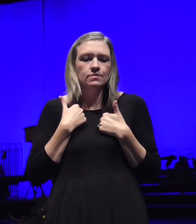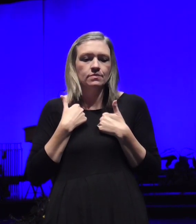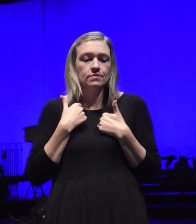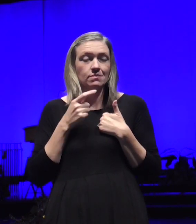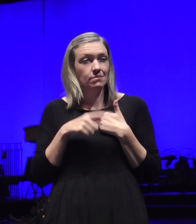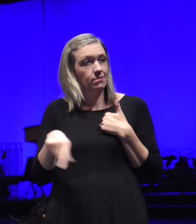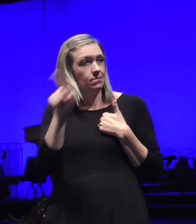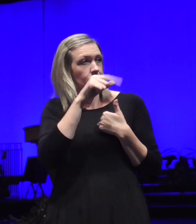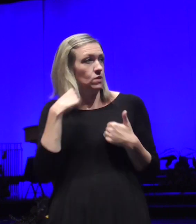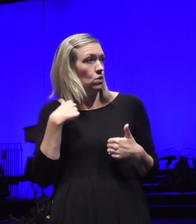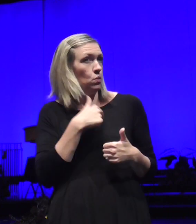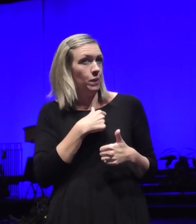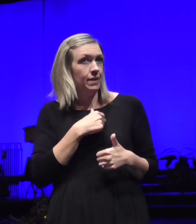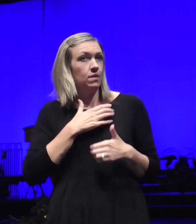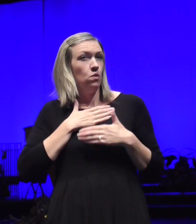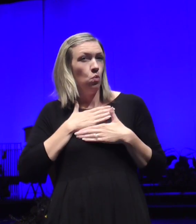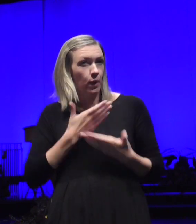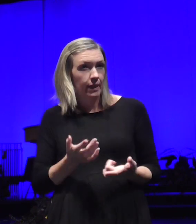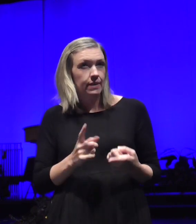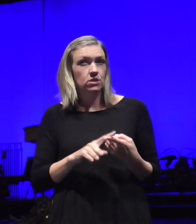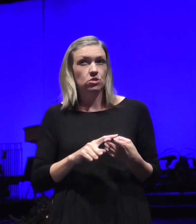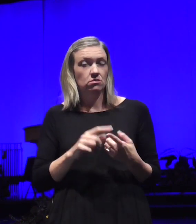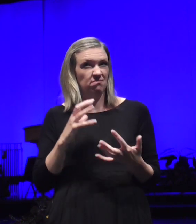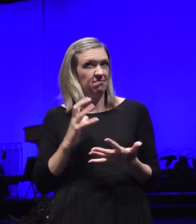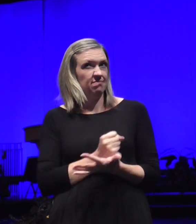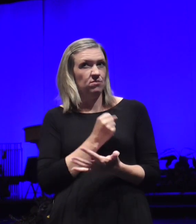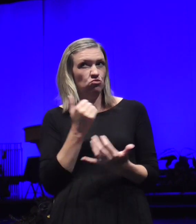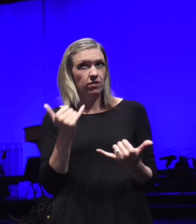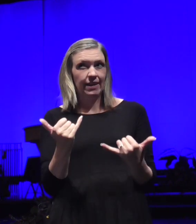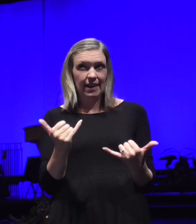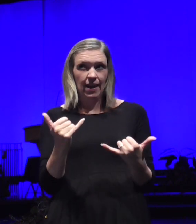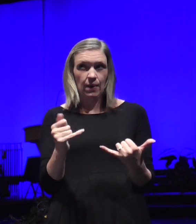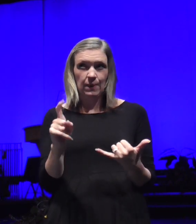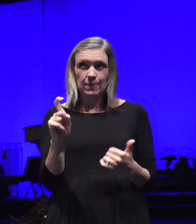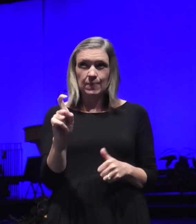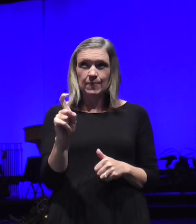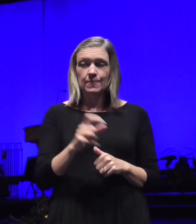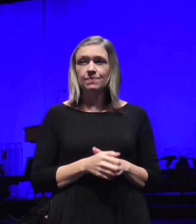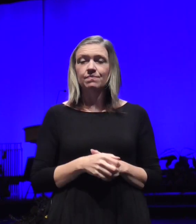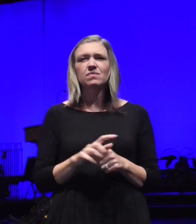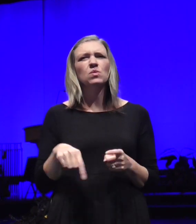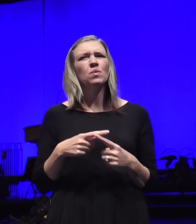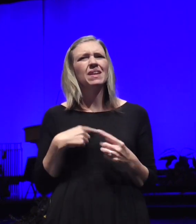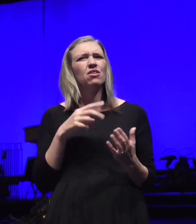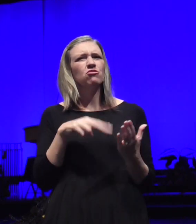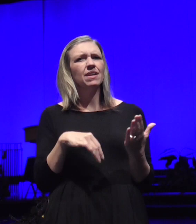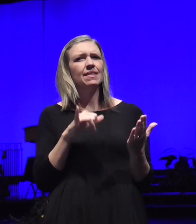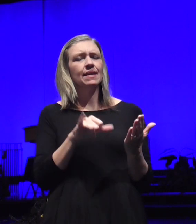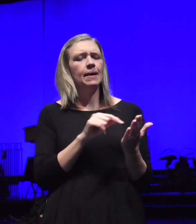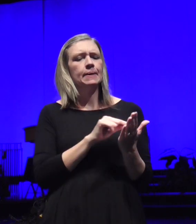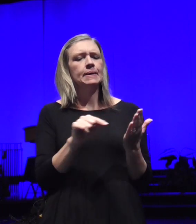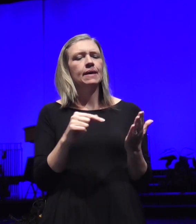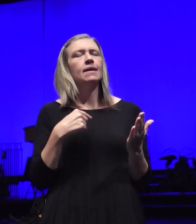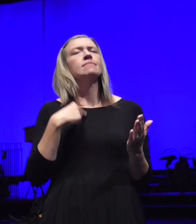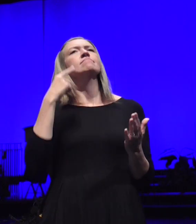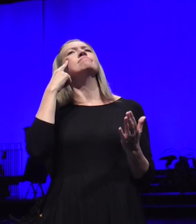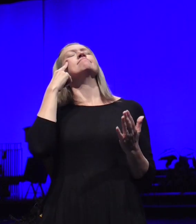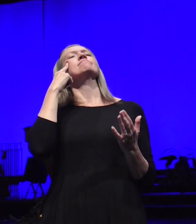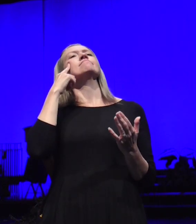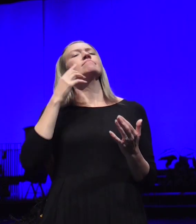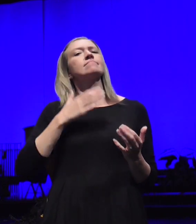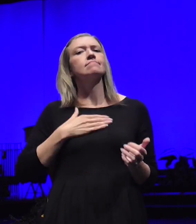Are we willing to live that right now? When I found that little piece, I thought about my